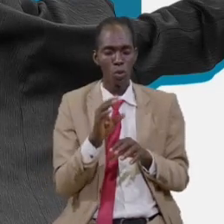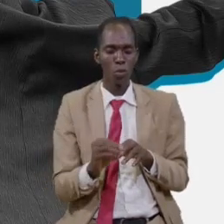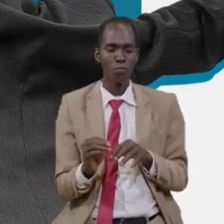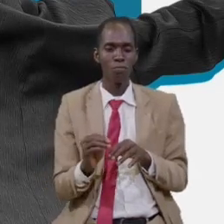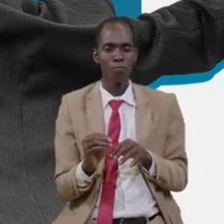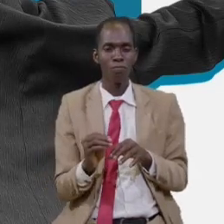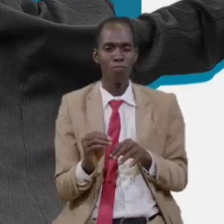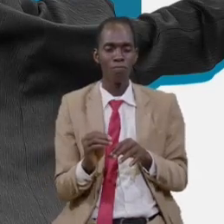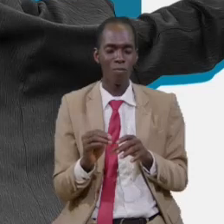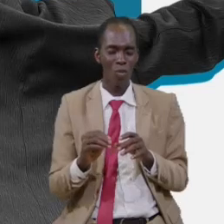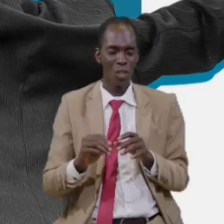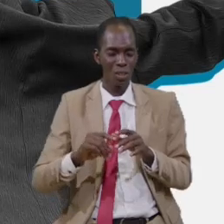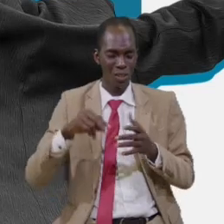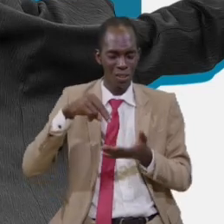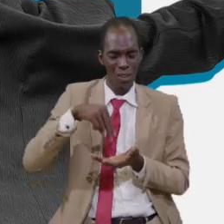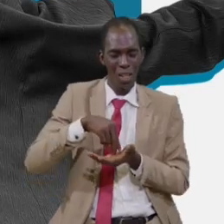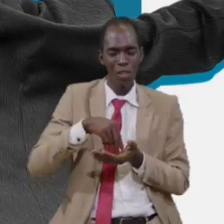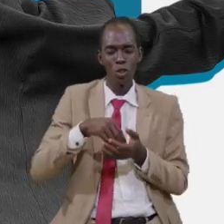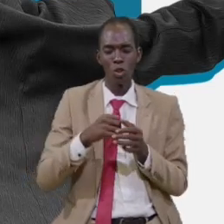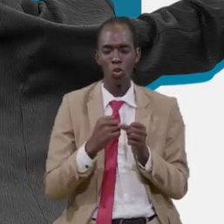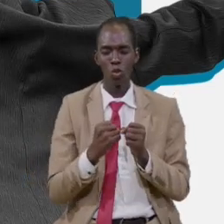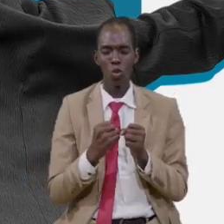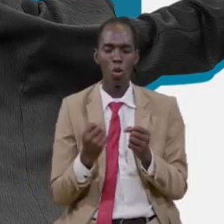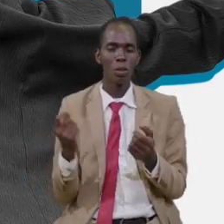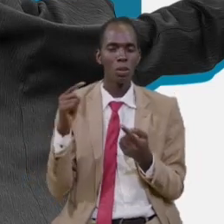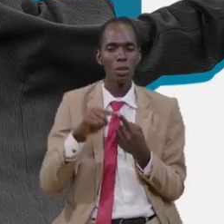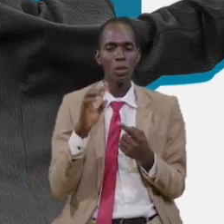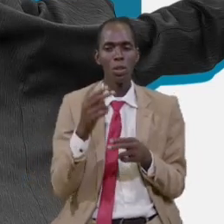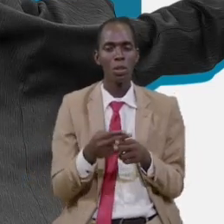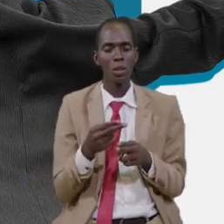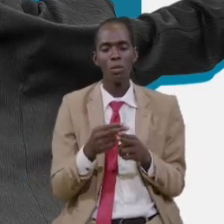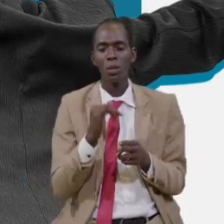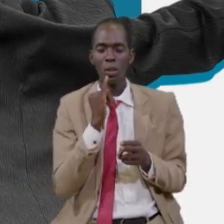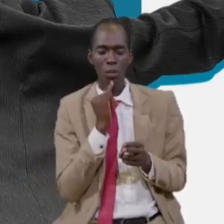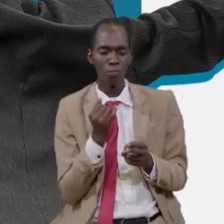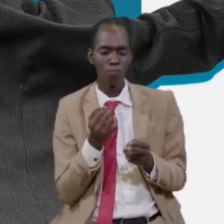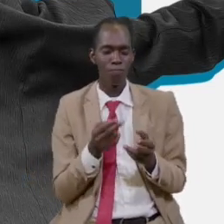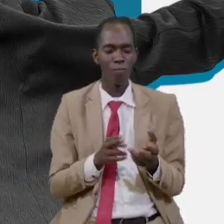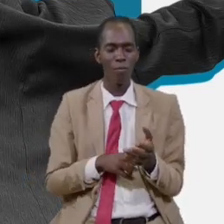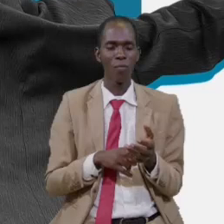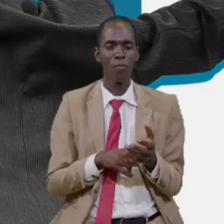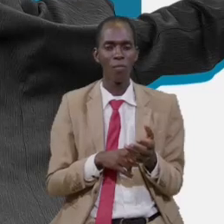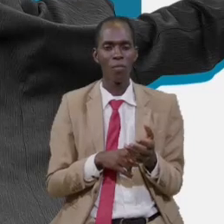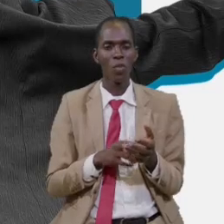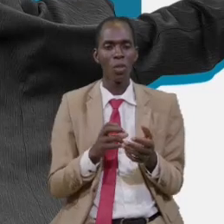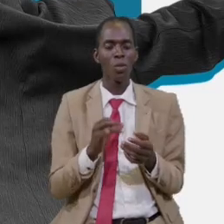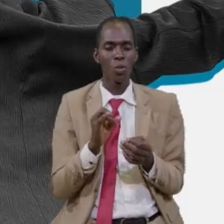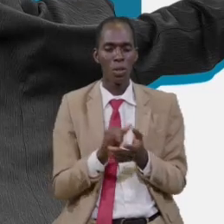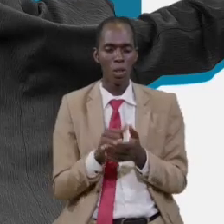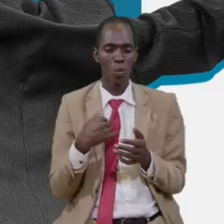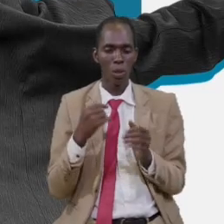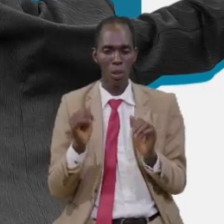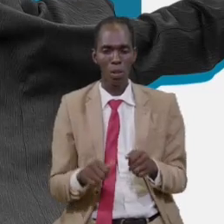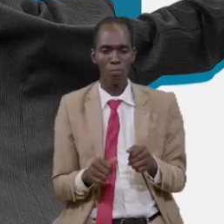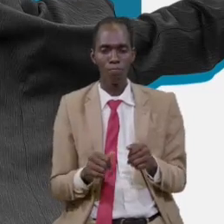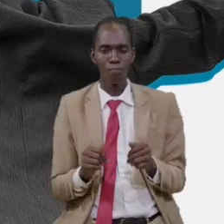get your name recorded, and so we can, you know, be in contact with you, and we'll be able to help